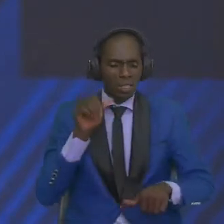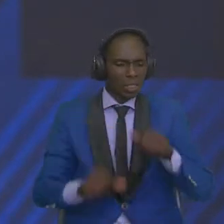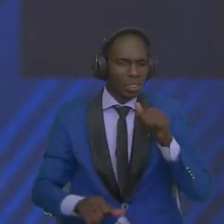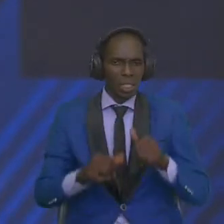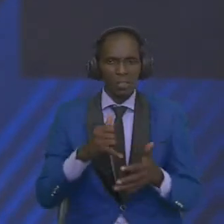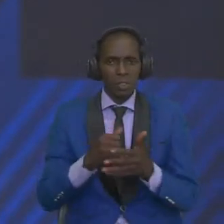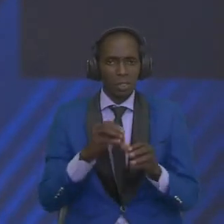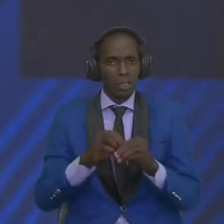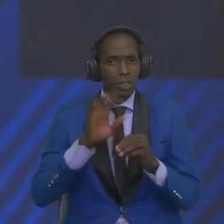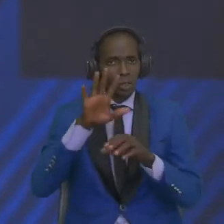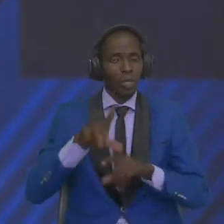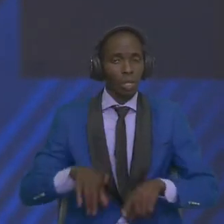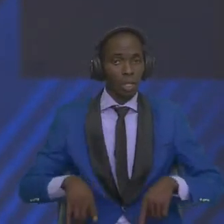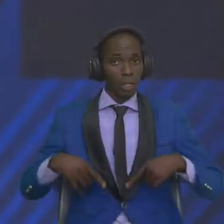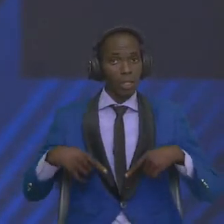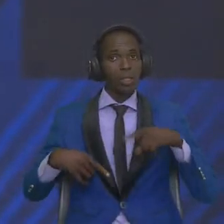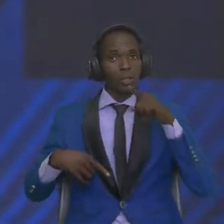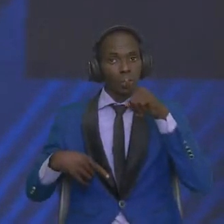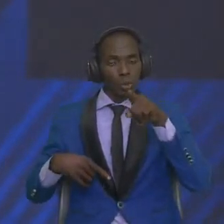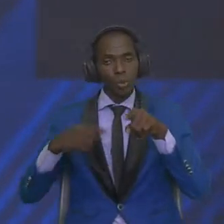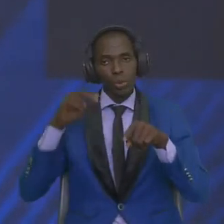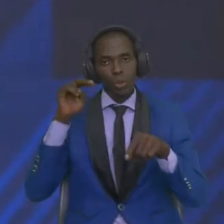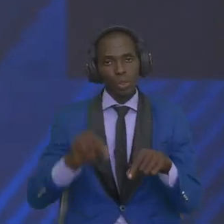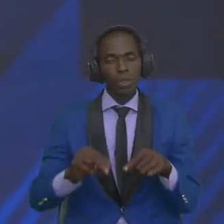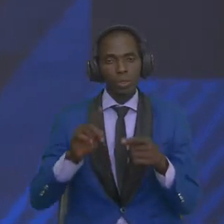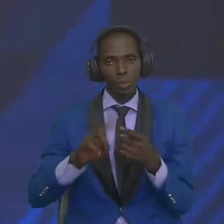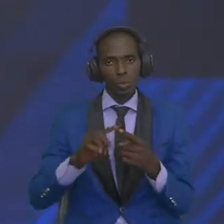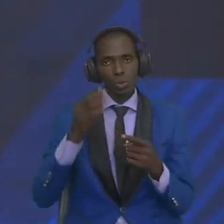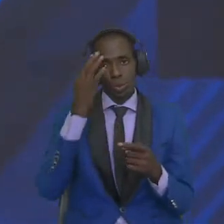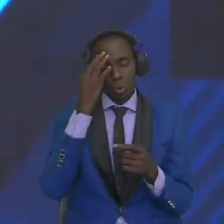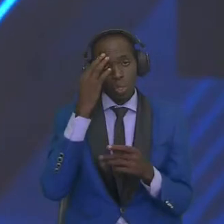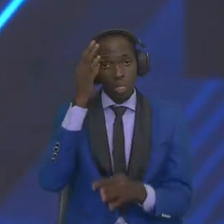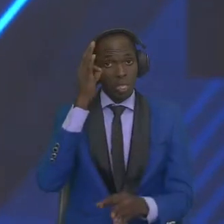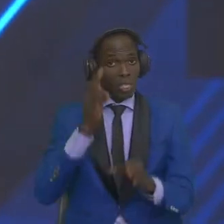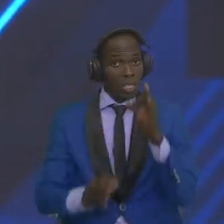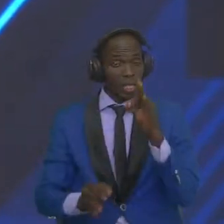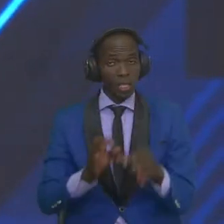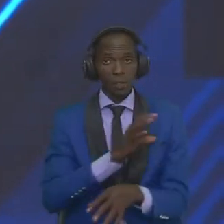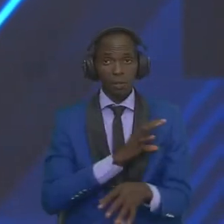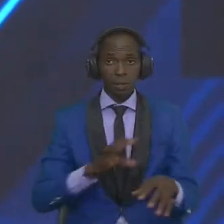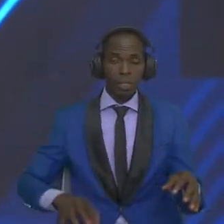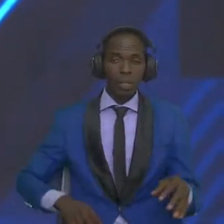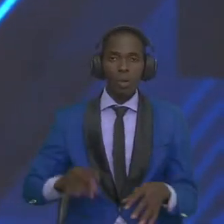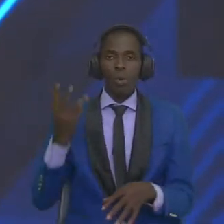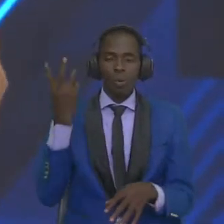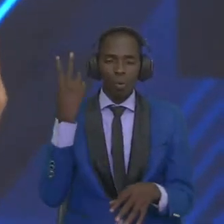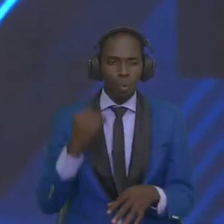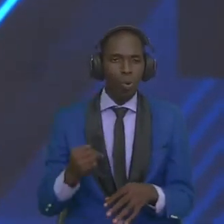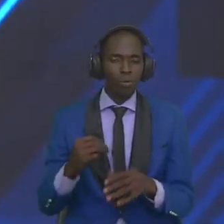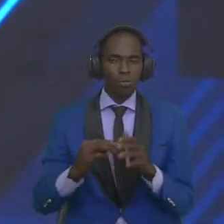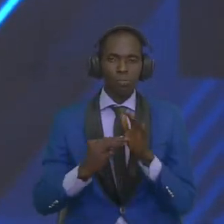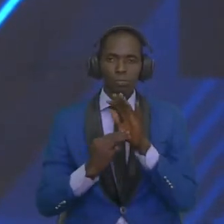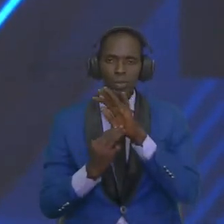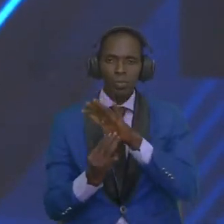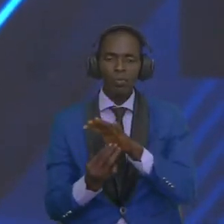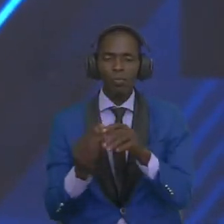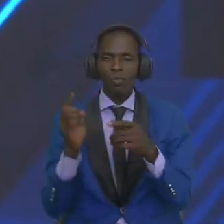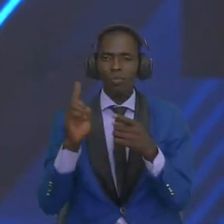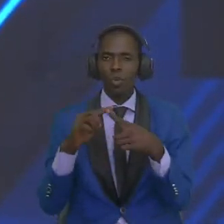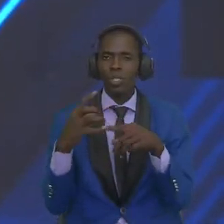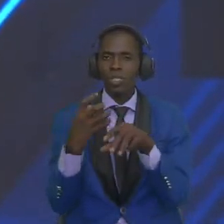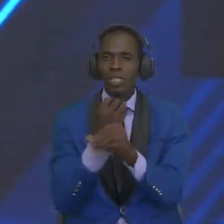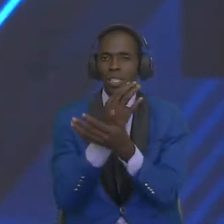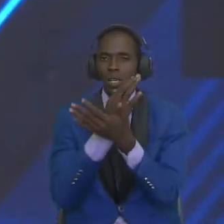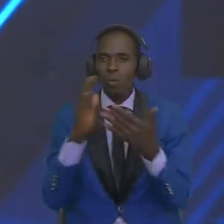heart, you ought to know that He, Christ, was manifested to take away your